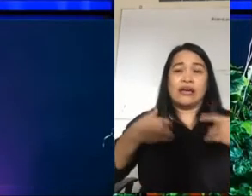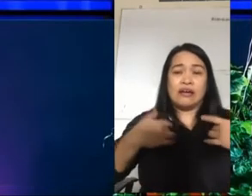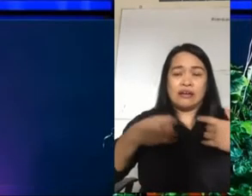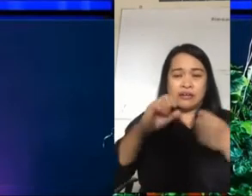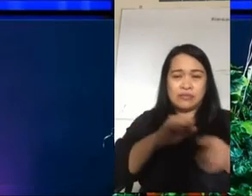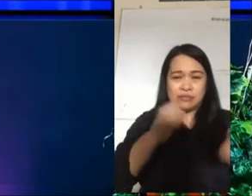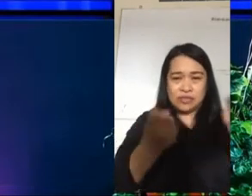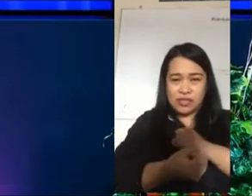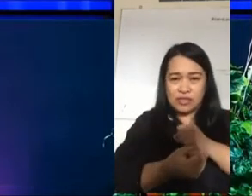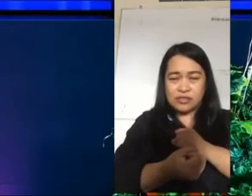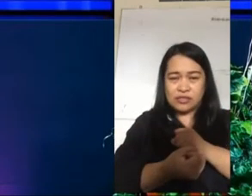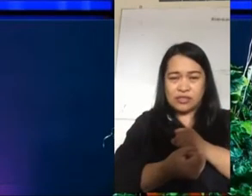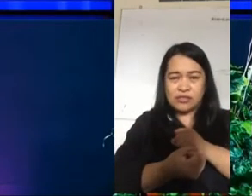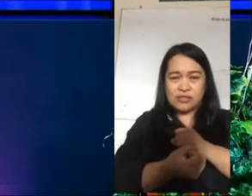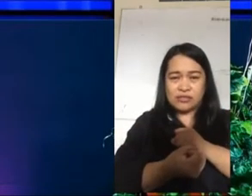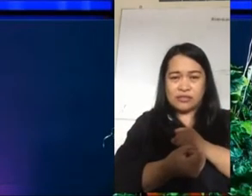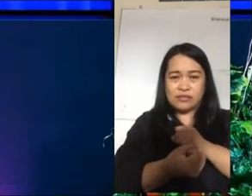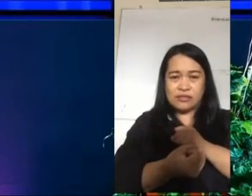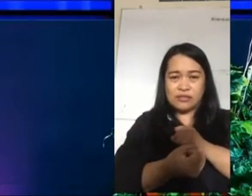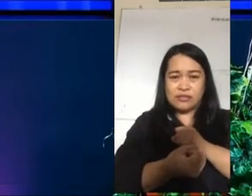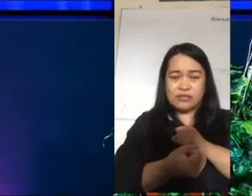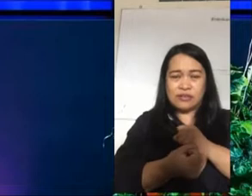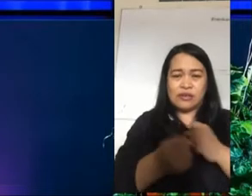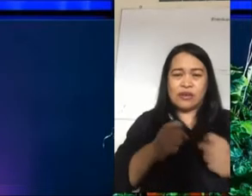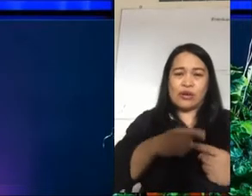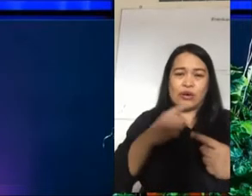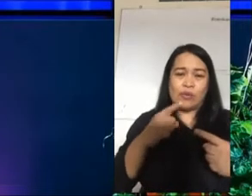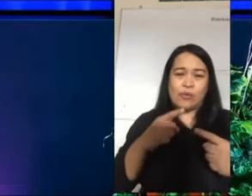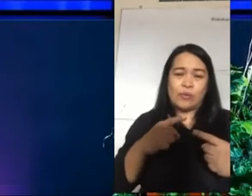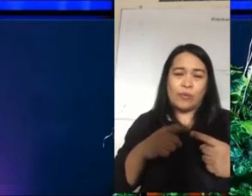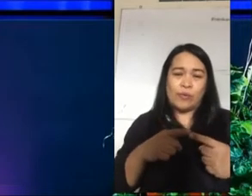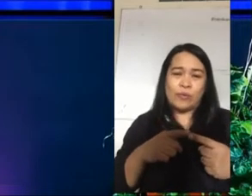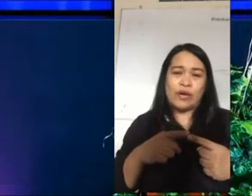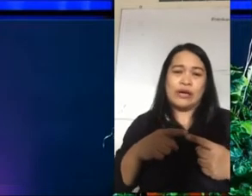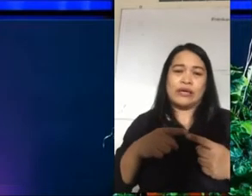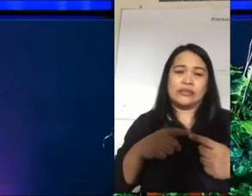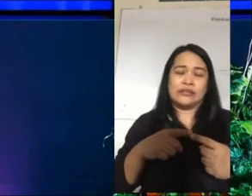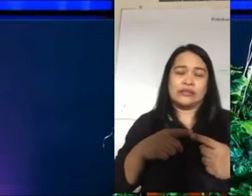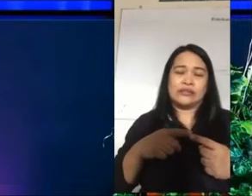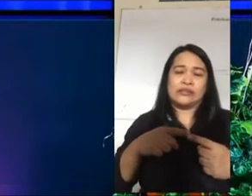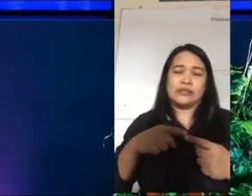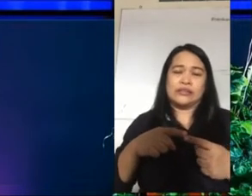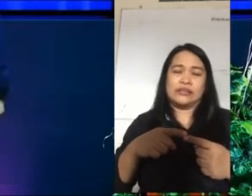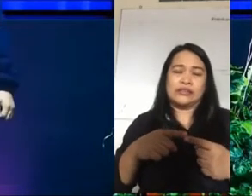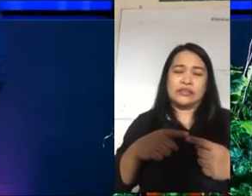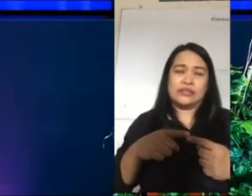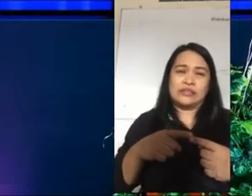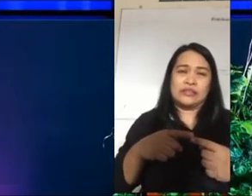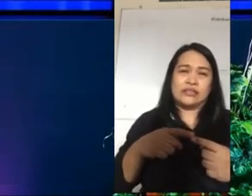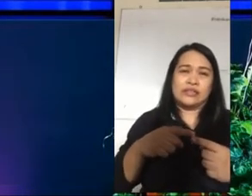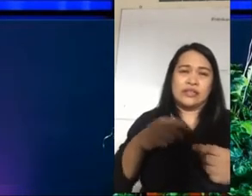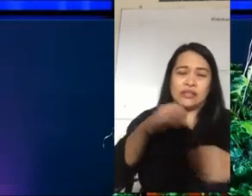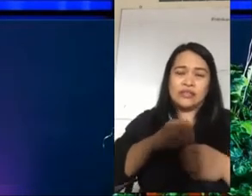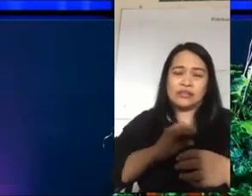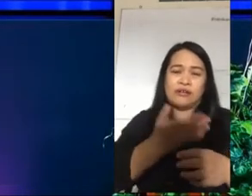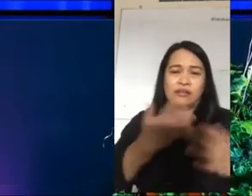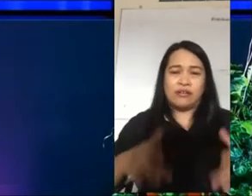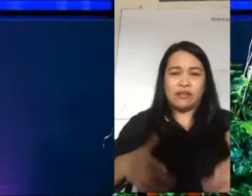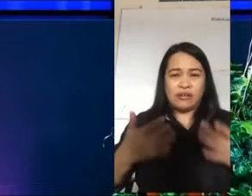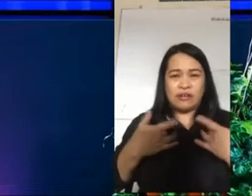sistema o pagbabagong sistema pagdating sa ating po mga buhay. When things are like that, what are we going to